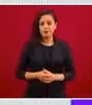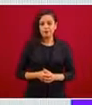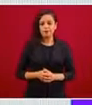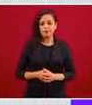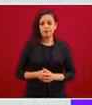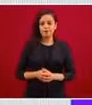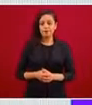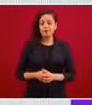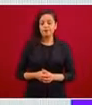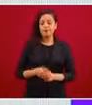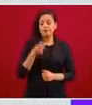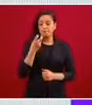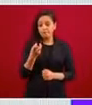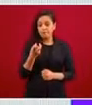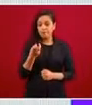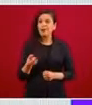anyway,